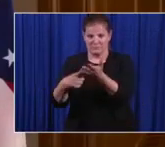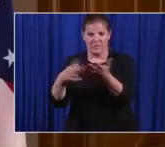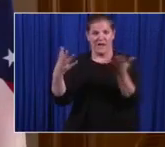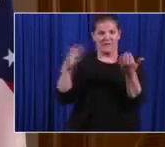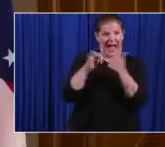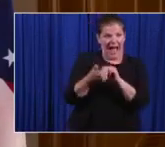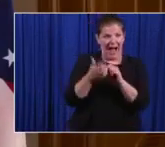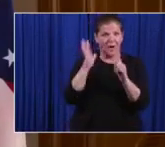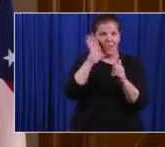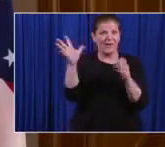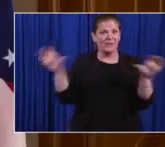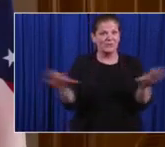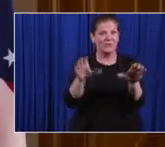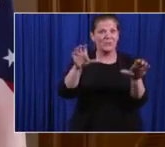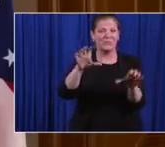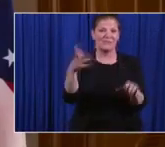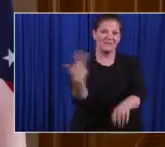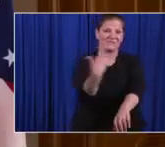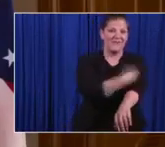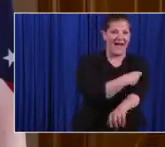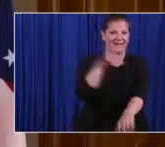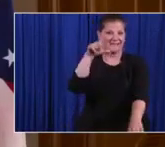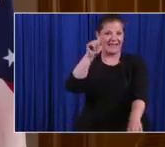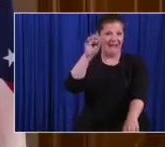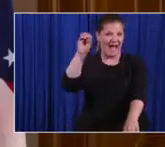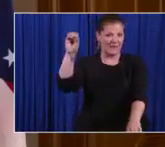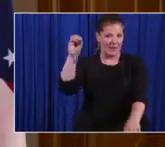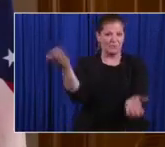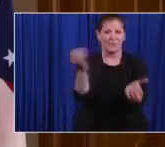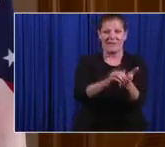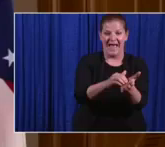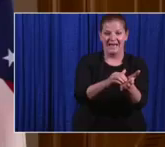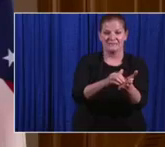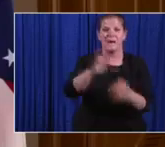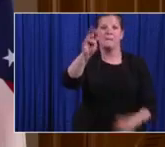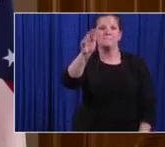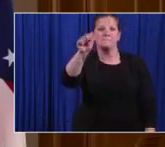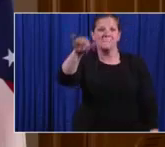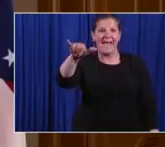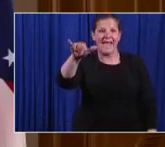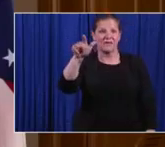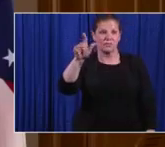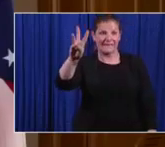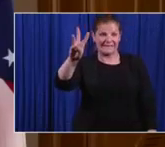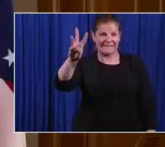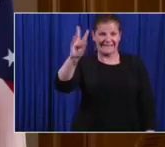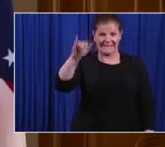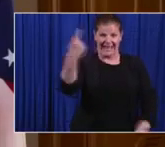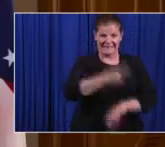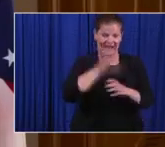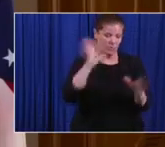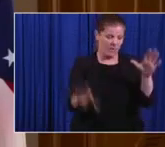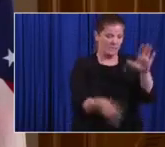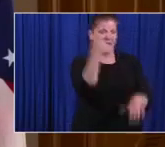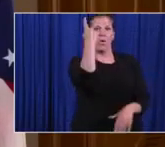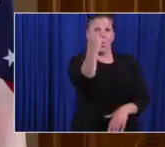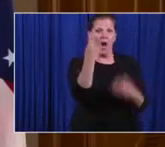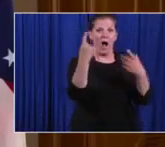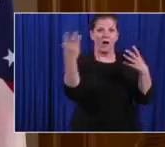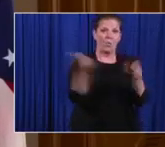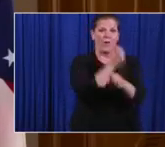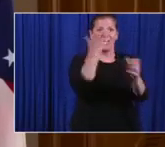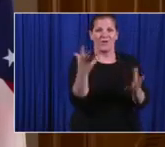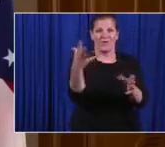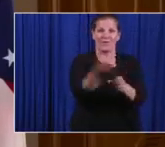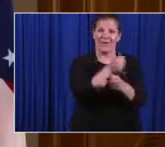Just to recap very quickly, beginning May 26th, we will announce 5 weekly winners of a drawing for $1 million.